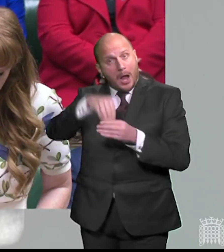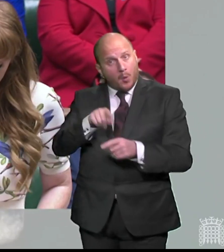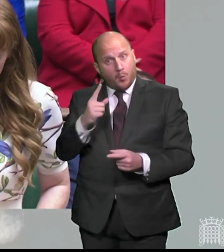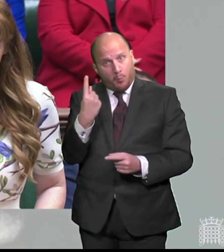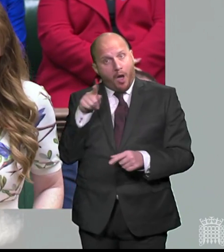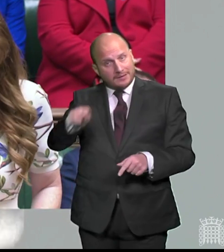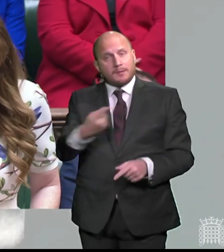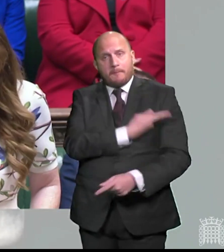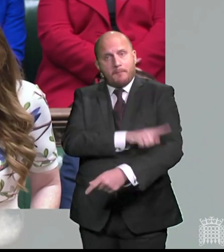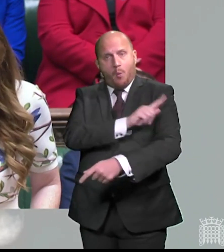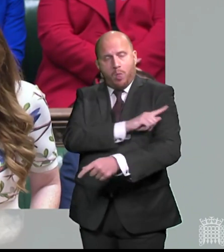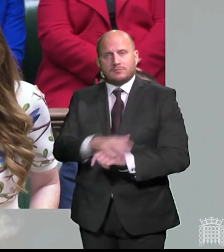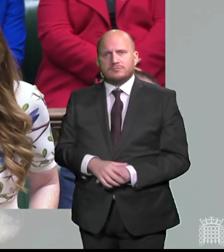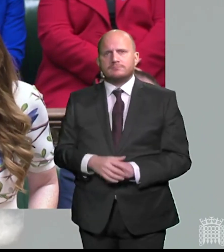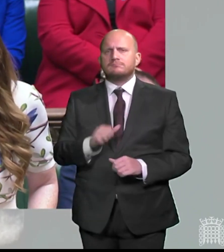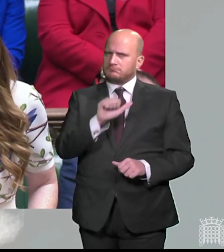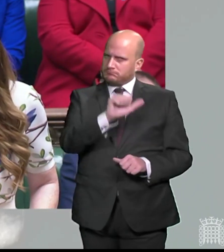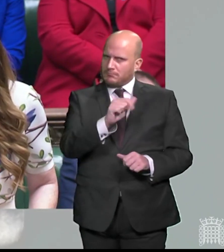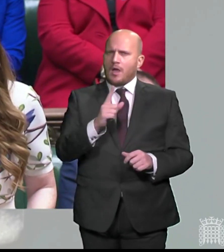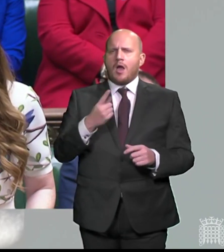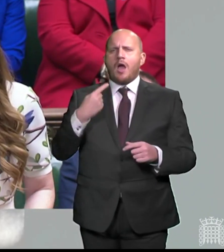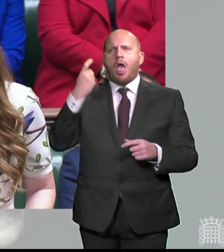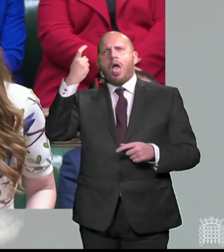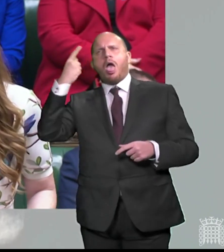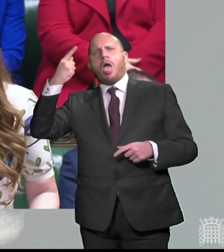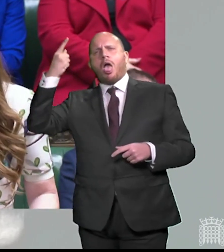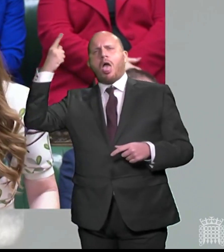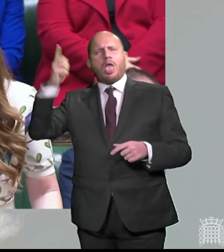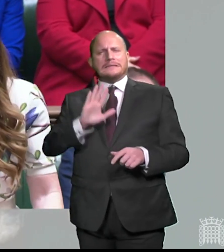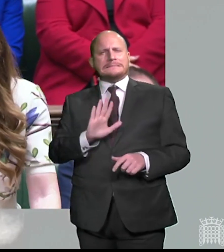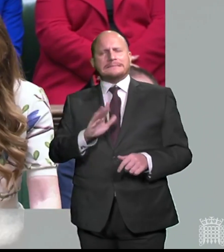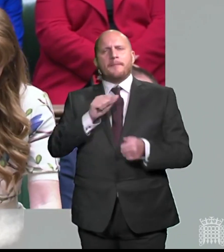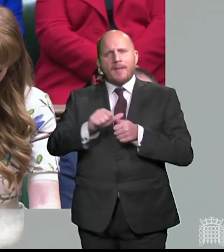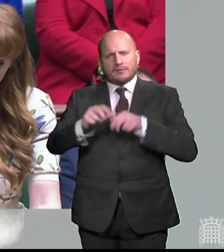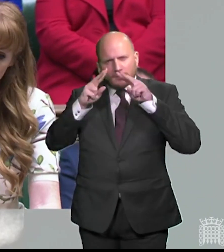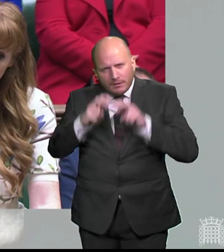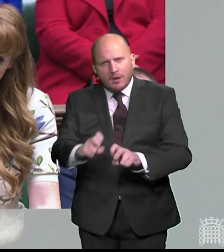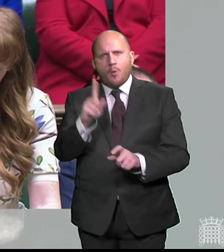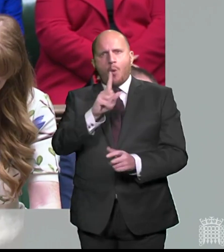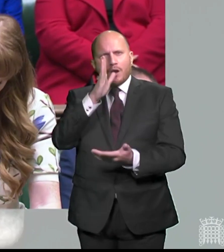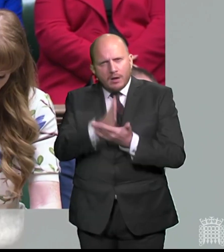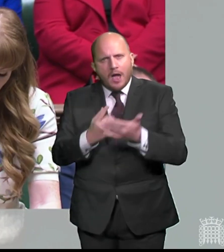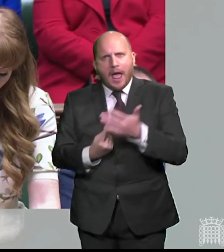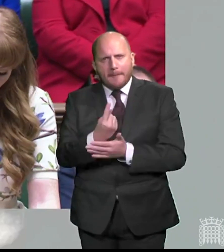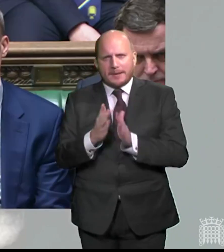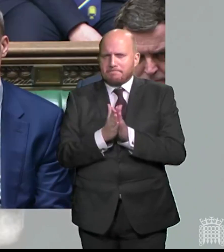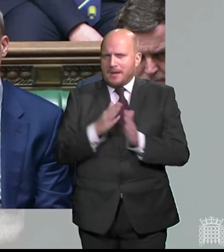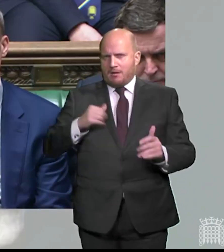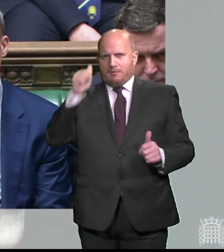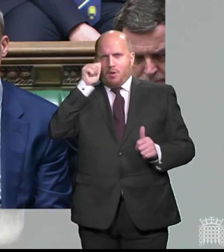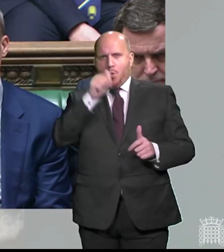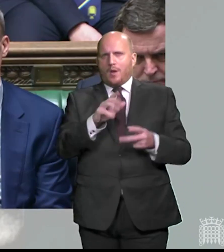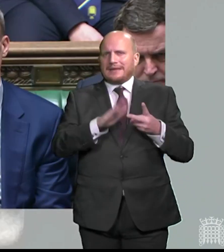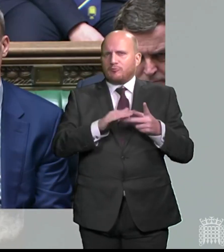rightly requested we establish the facts and avoid unhelpful speculation, so I understand that the Deputy Prime Minister might not be able to go further today. But does